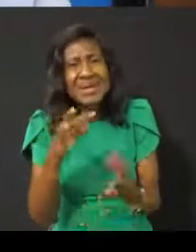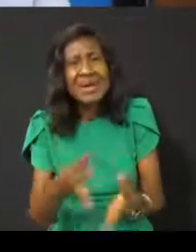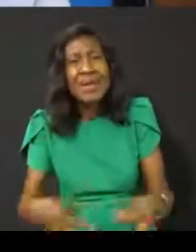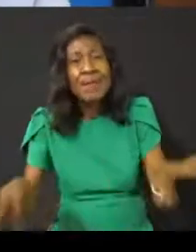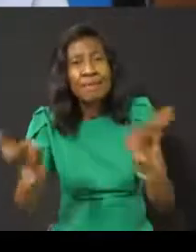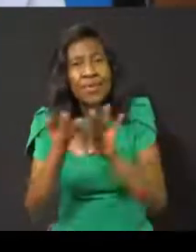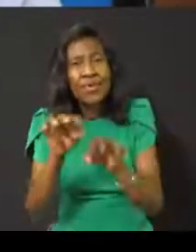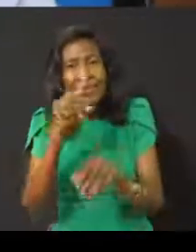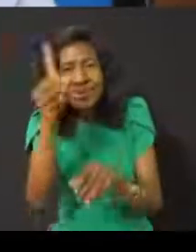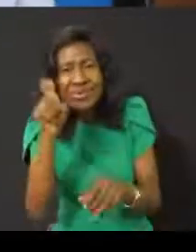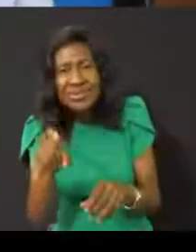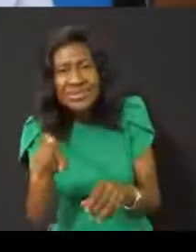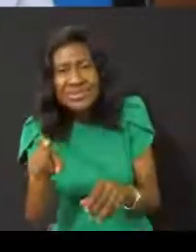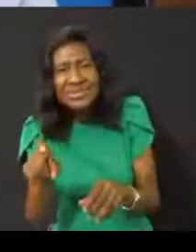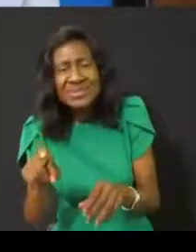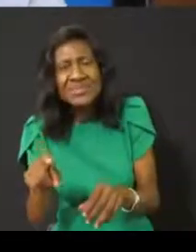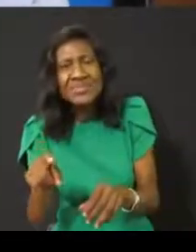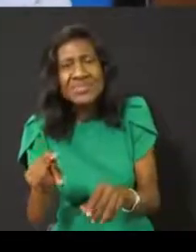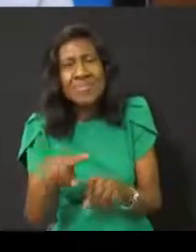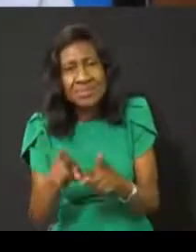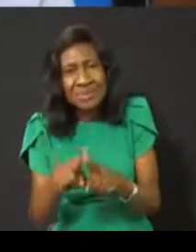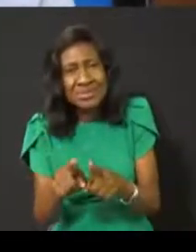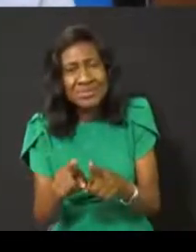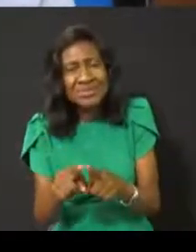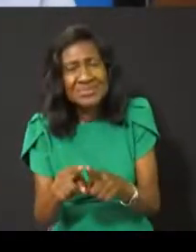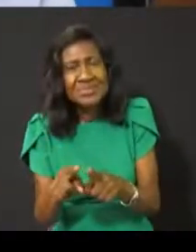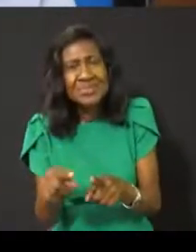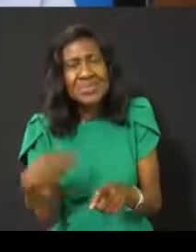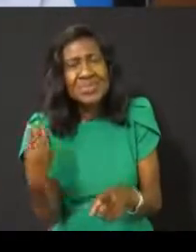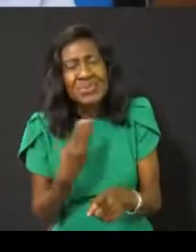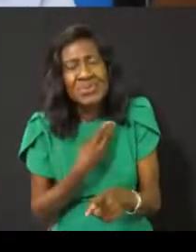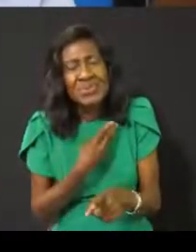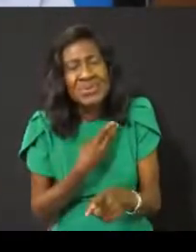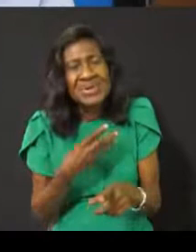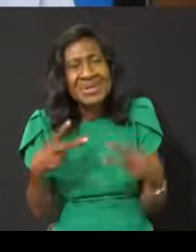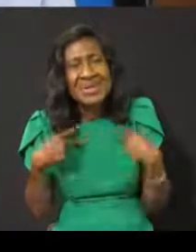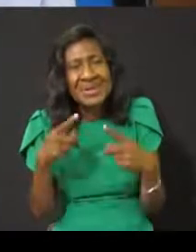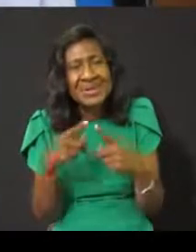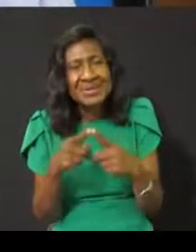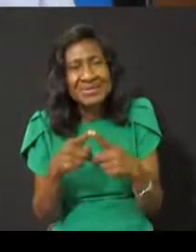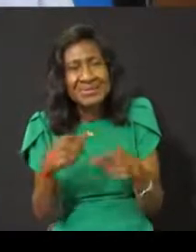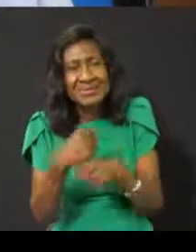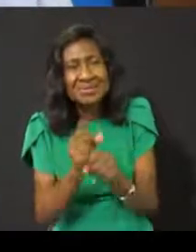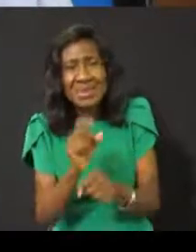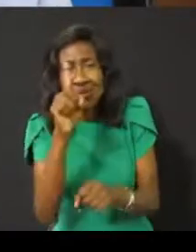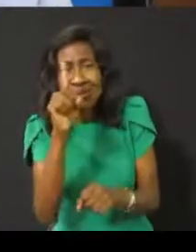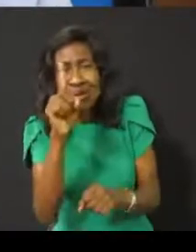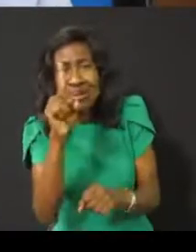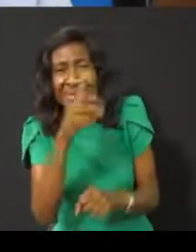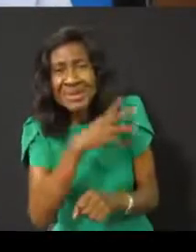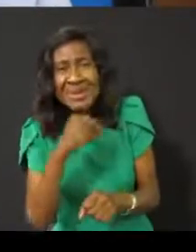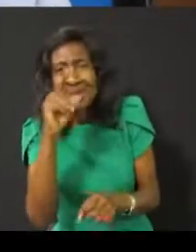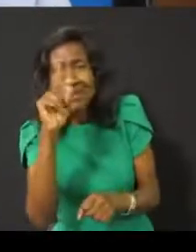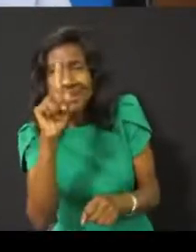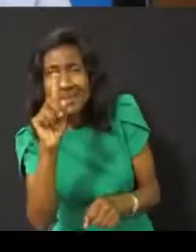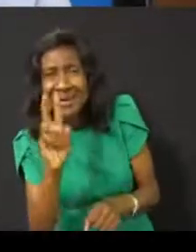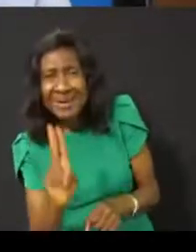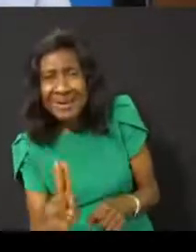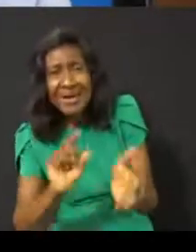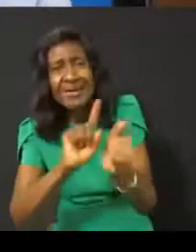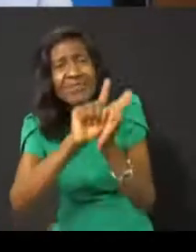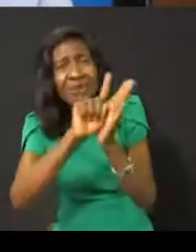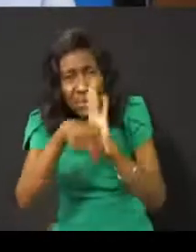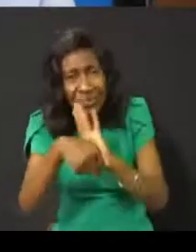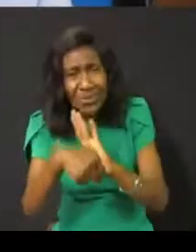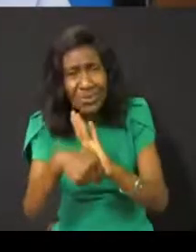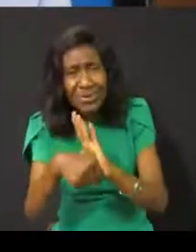not trying to be unreasonable, but I do think it needs to be, an hour and a half long press conference is quite a long thing. So we